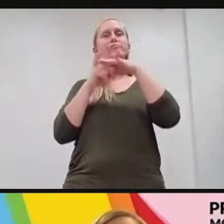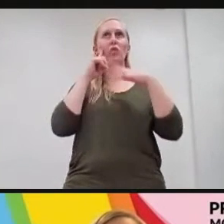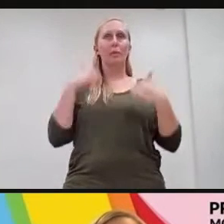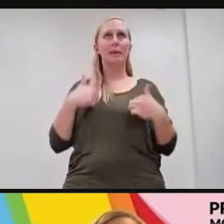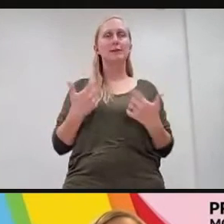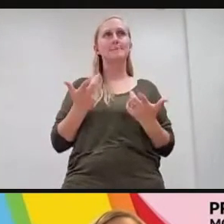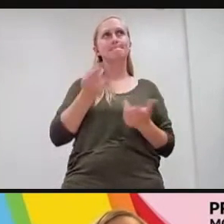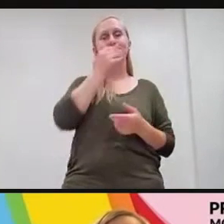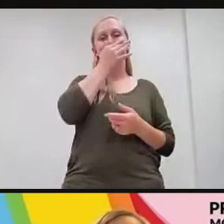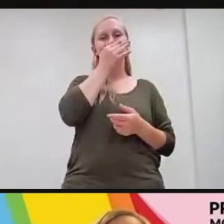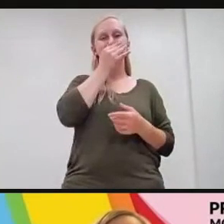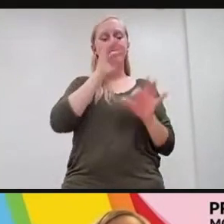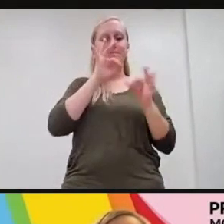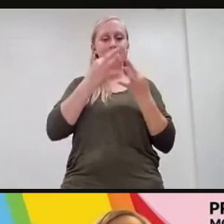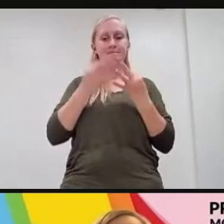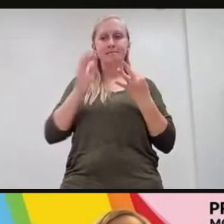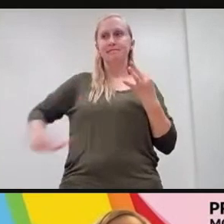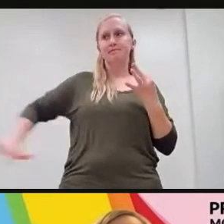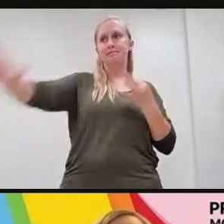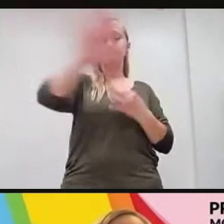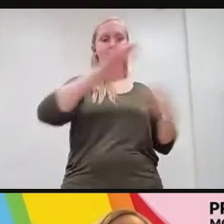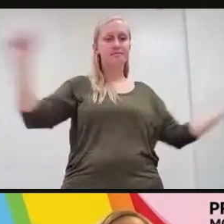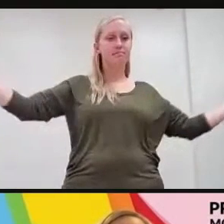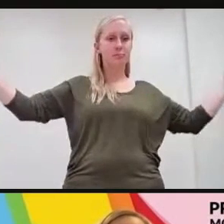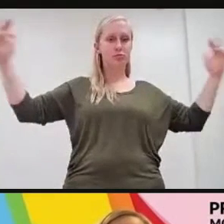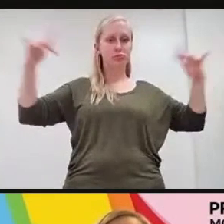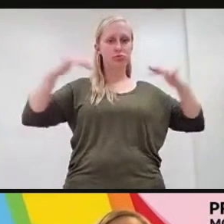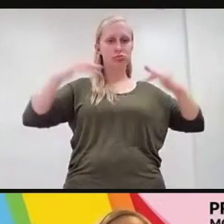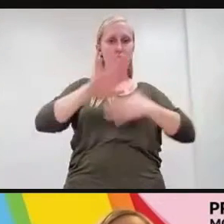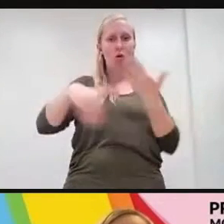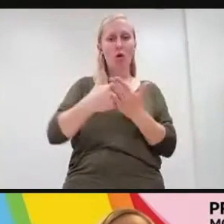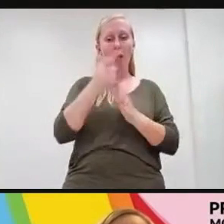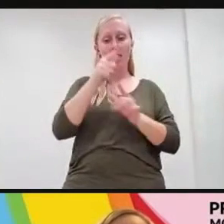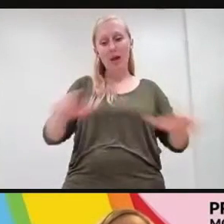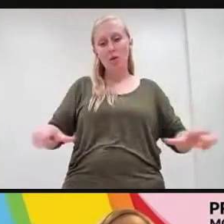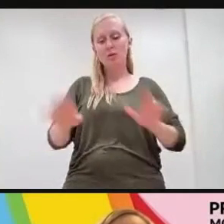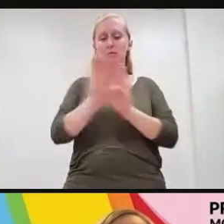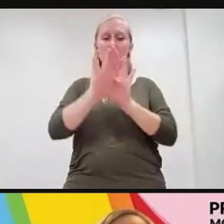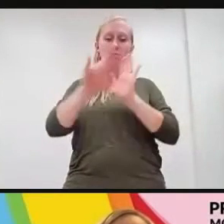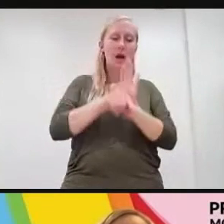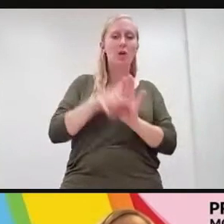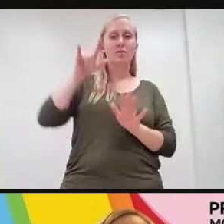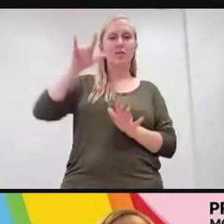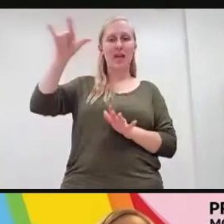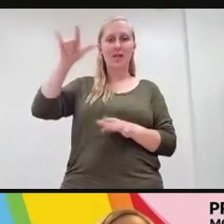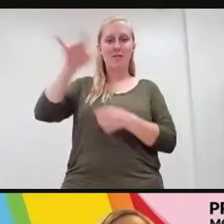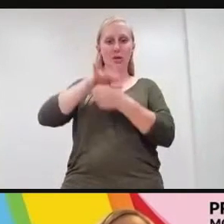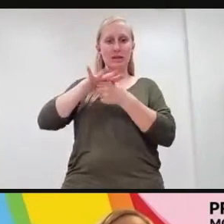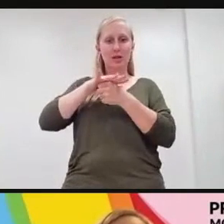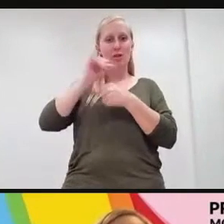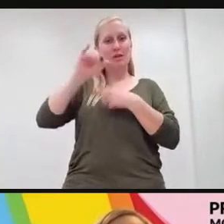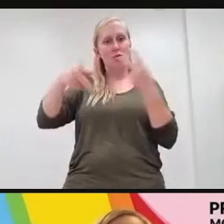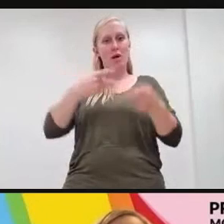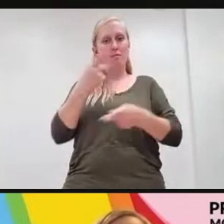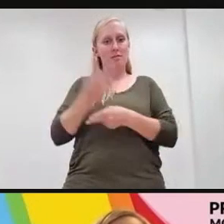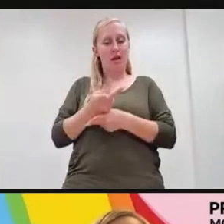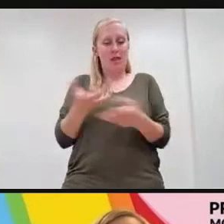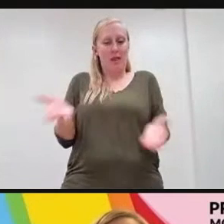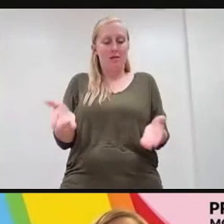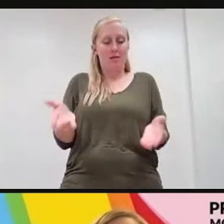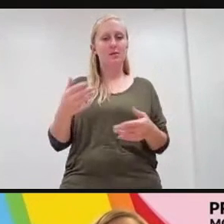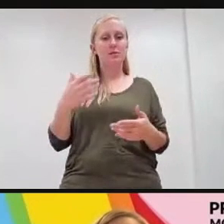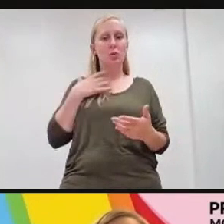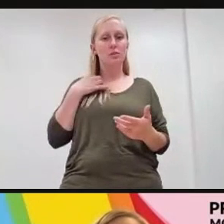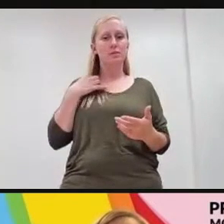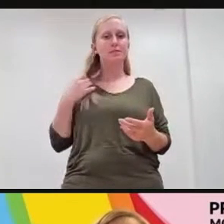And families from all over, you know, all languages, all background, and like in an Air Force Station, that's the way it was. So it was like they